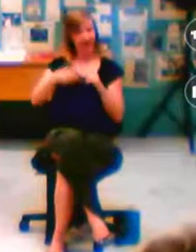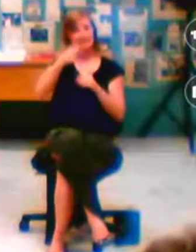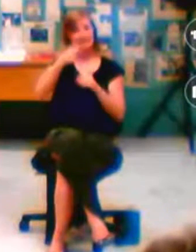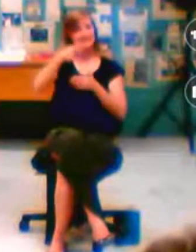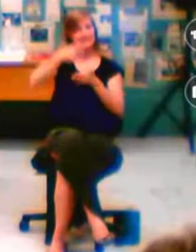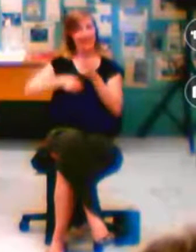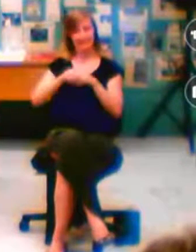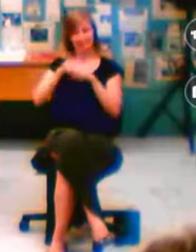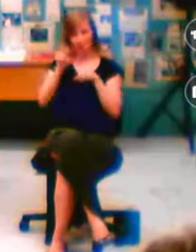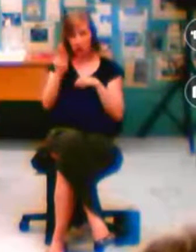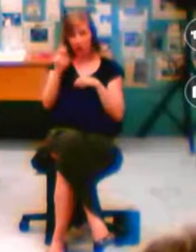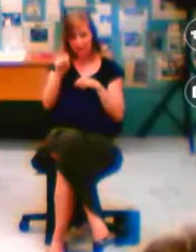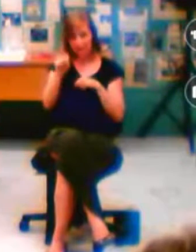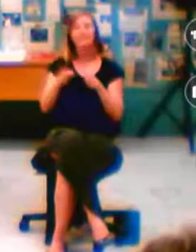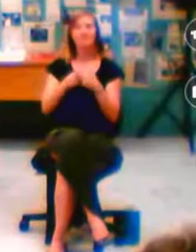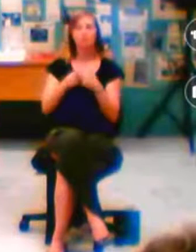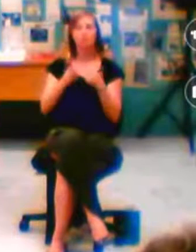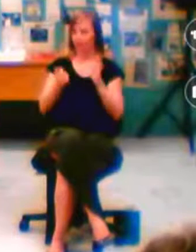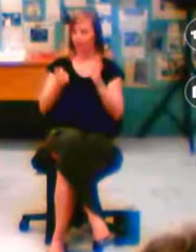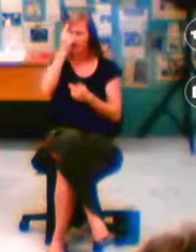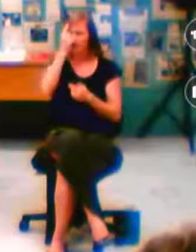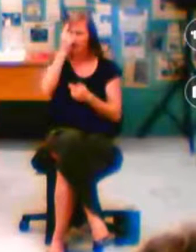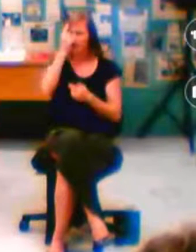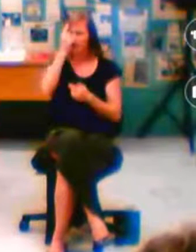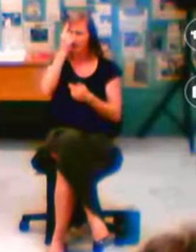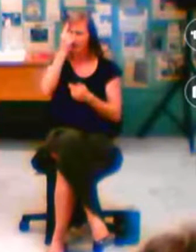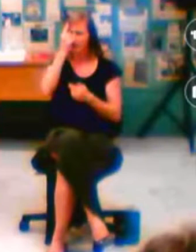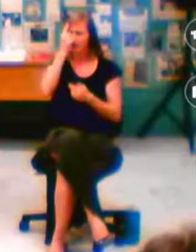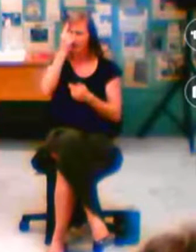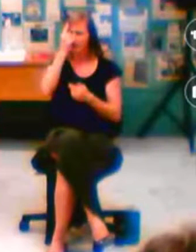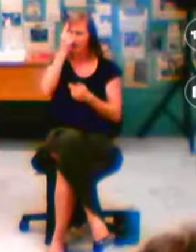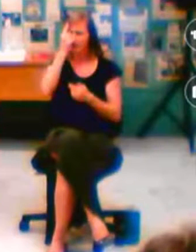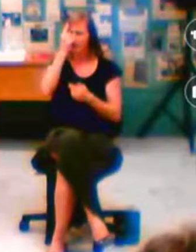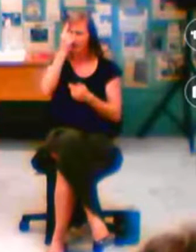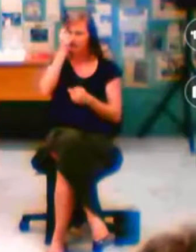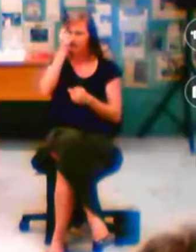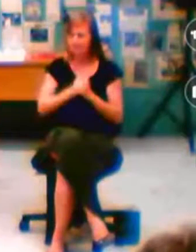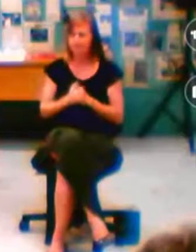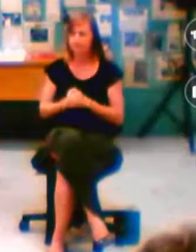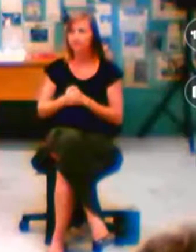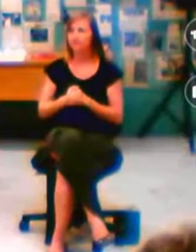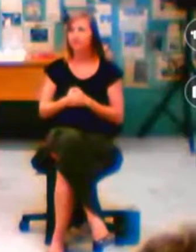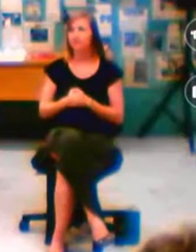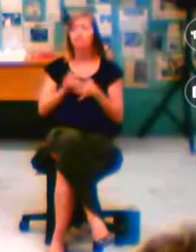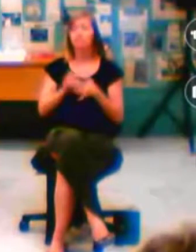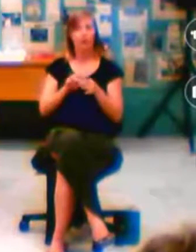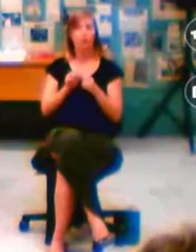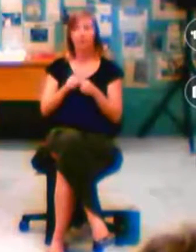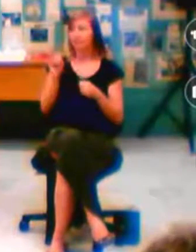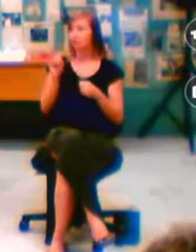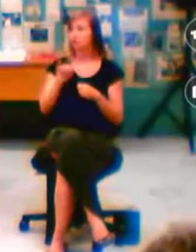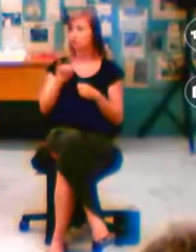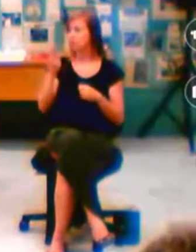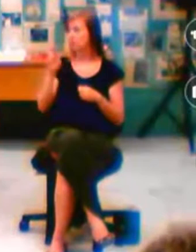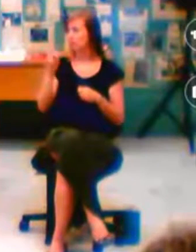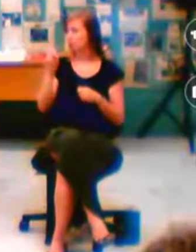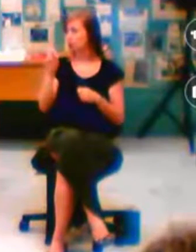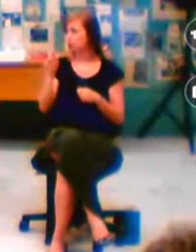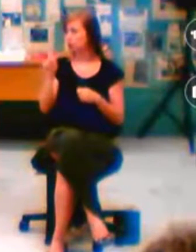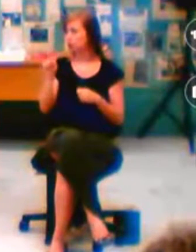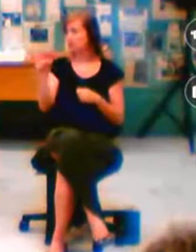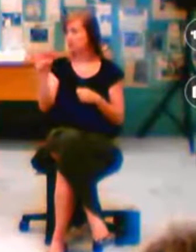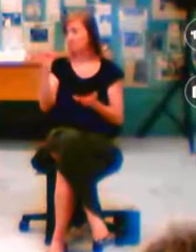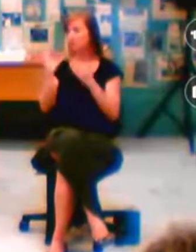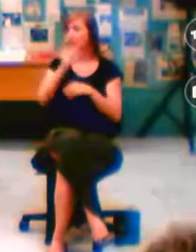these taxes, you're not going to do that. And furthermore, if you've got the highest income tax in the nation, you're going to try to get your business the heck out of